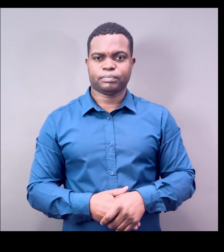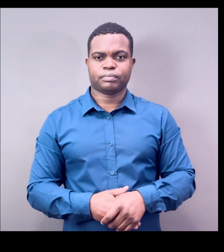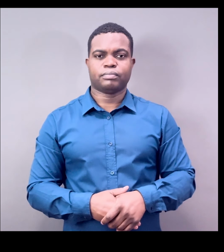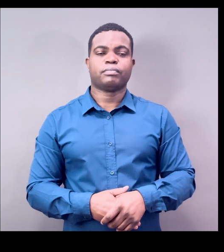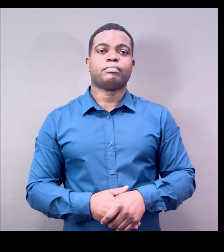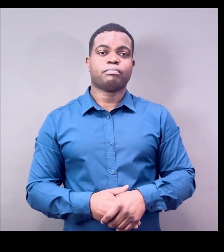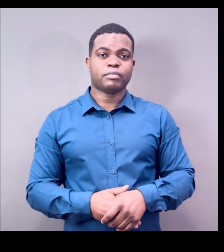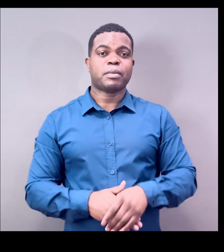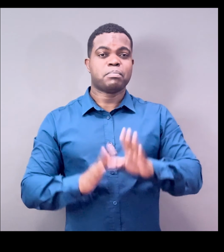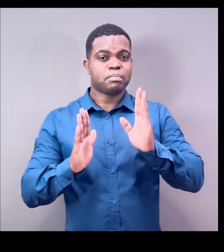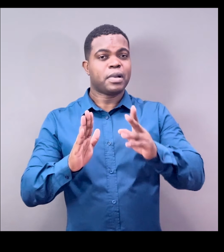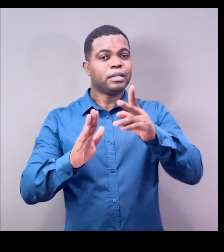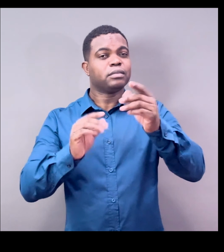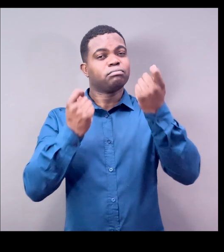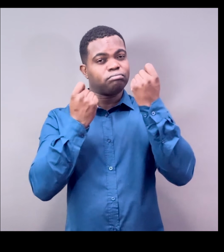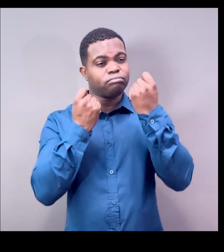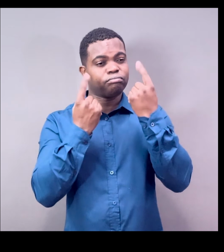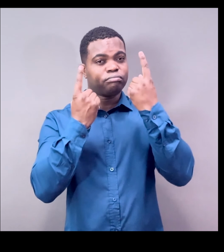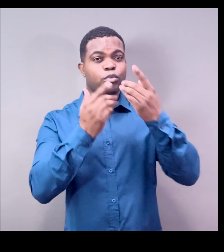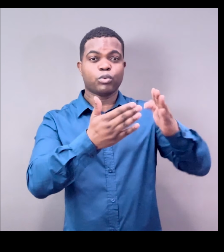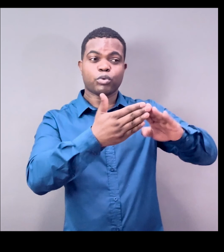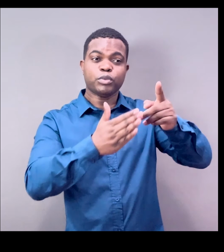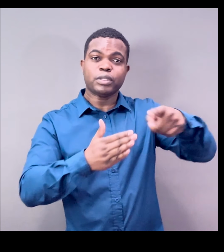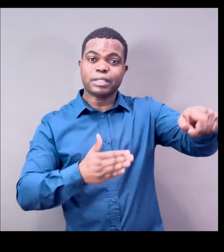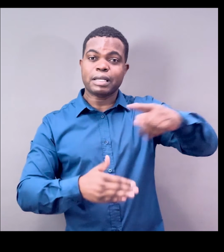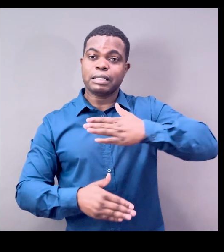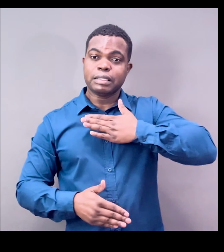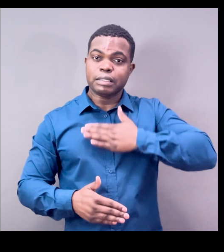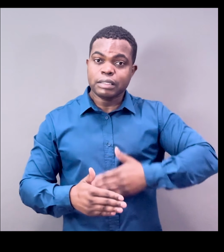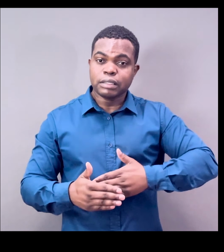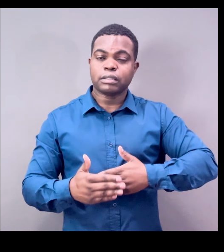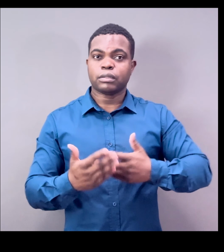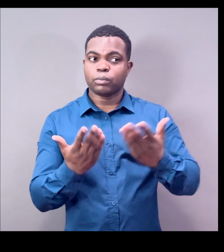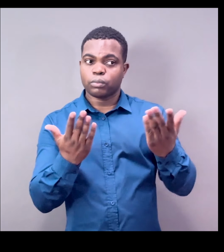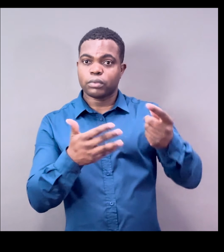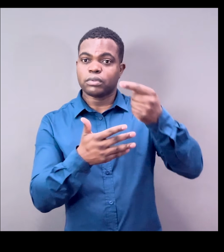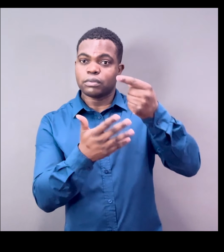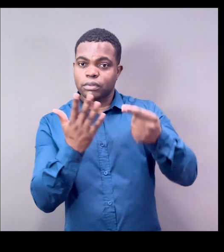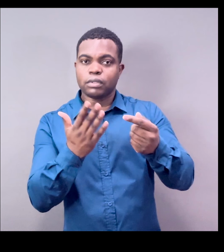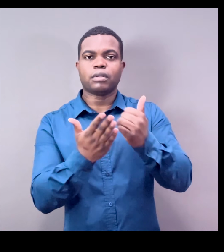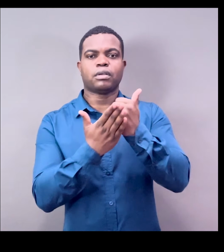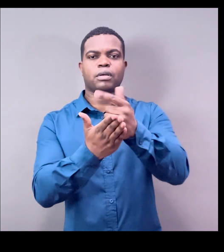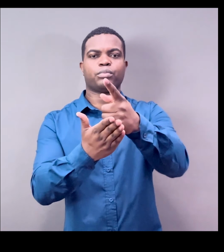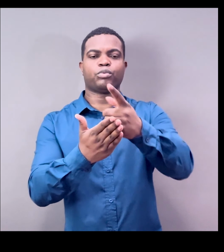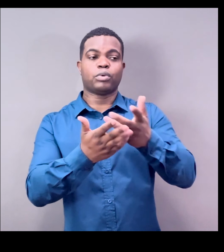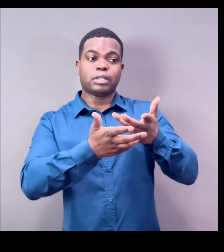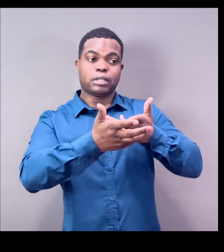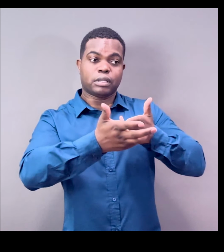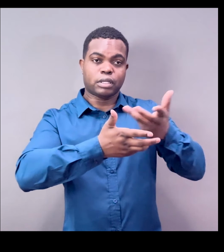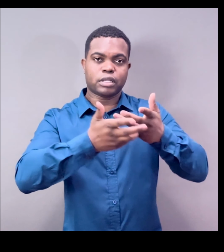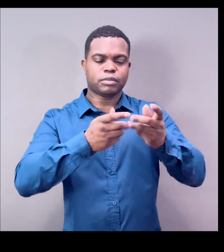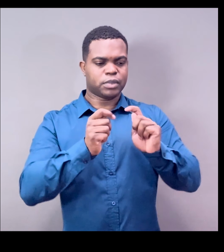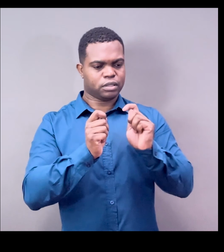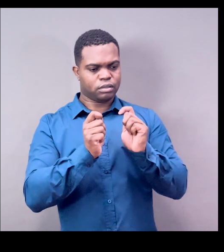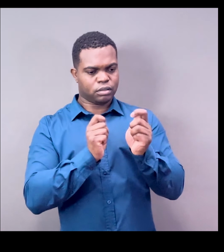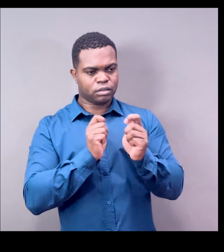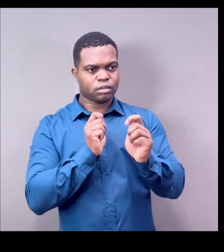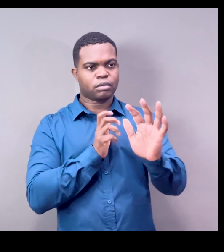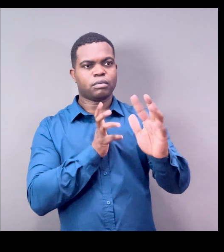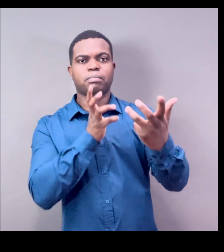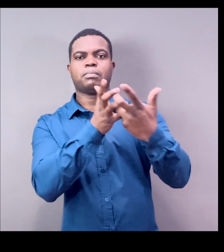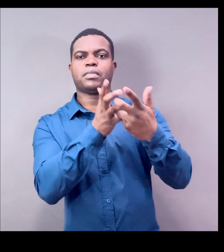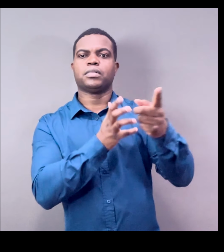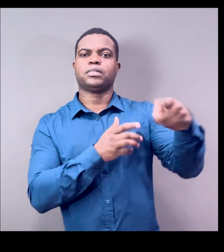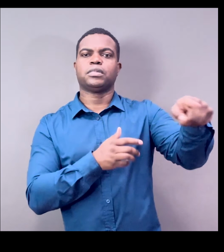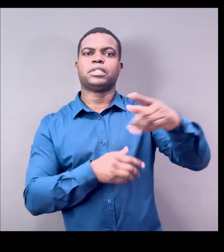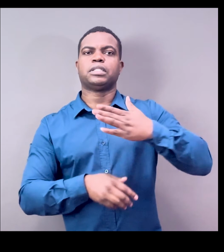You need to understand their needs so that you'll be able to tailor your community engagement